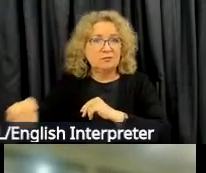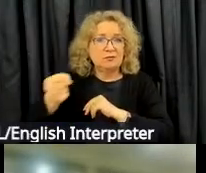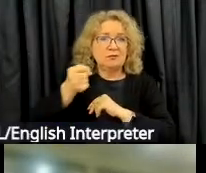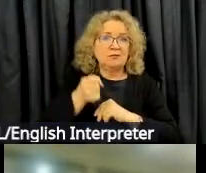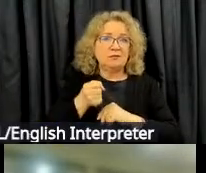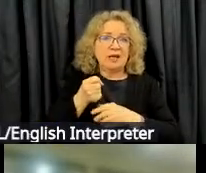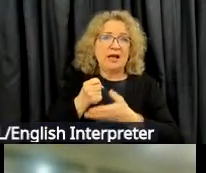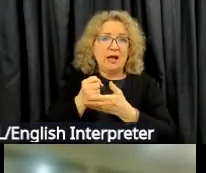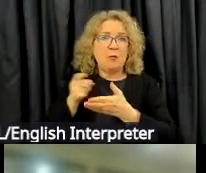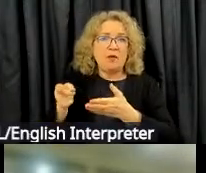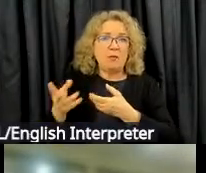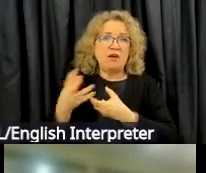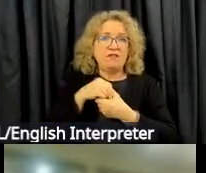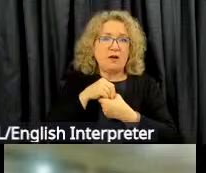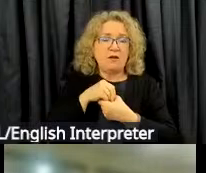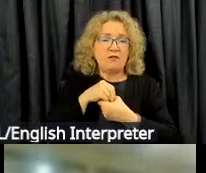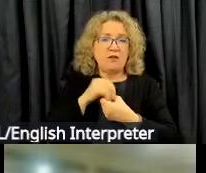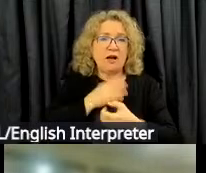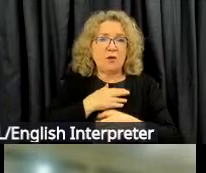Thank you.